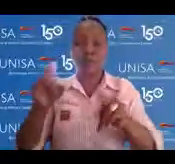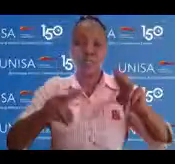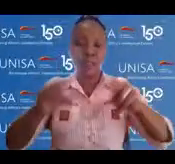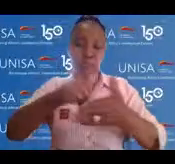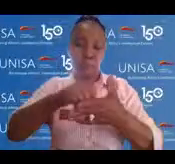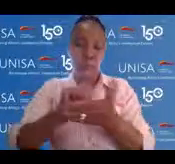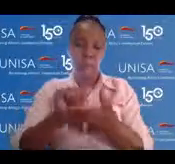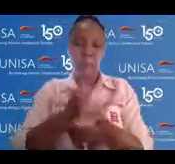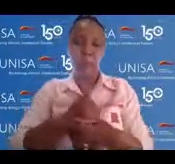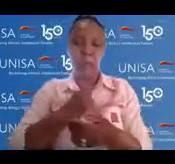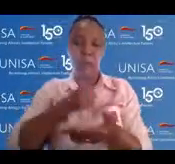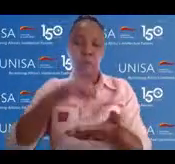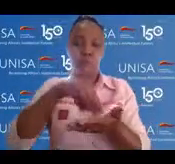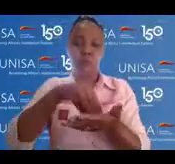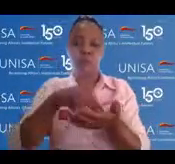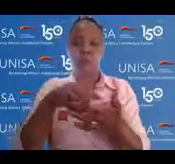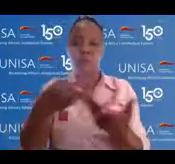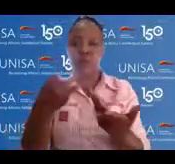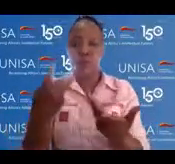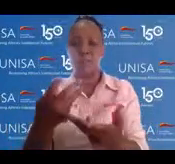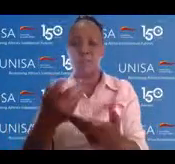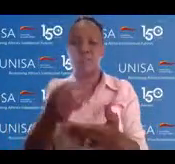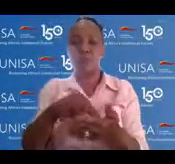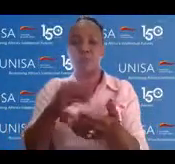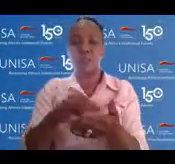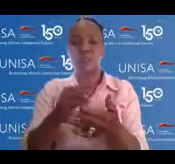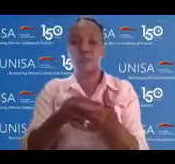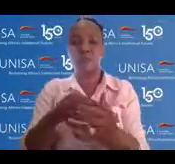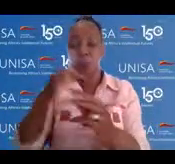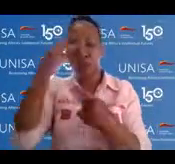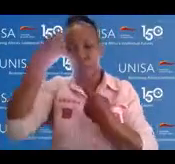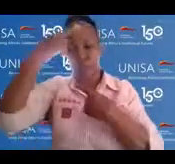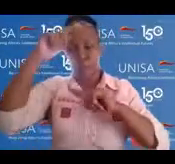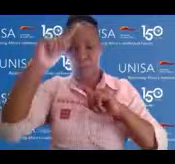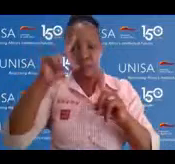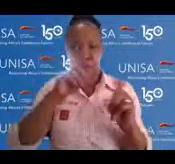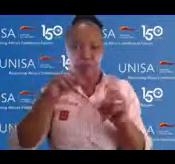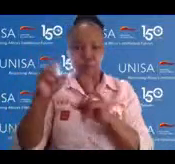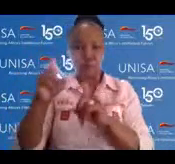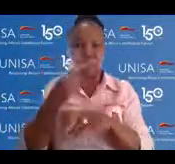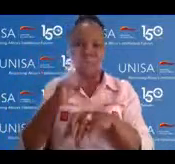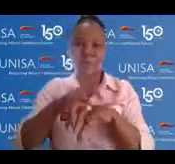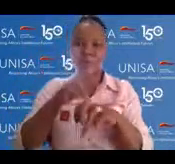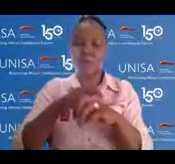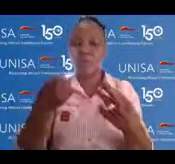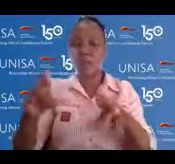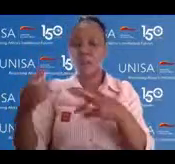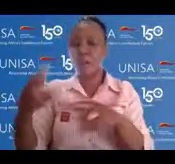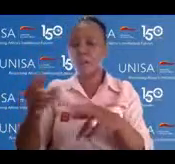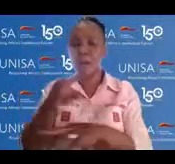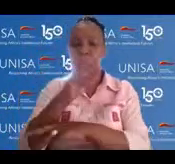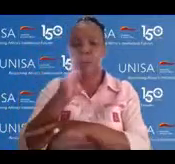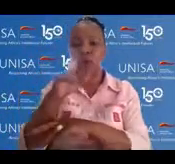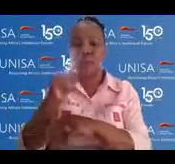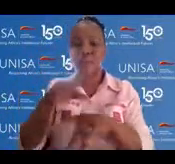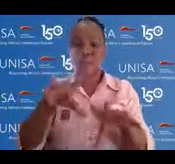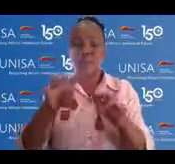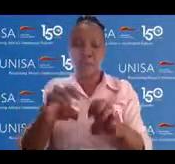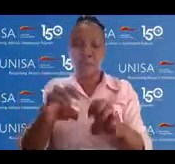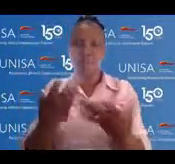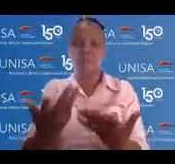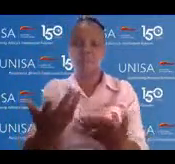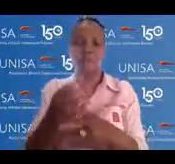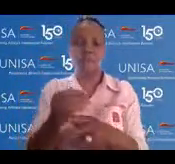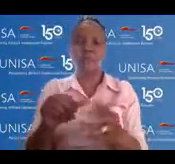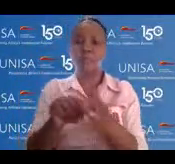profile, upload a my module profile photo, required devices, proctoring tools and mock exams, which is critical, and also the Moodle proctoring